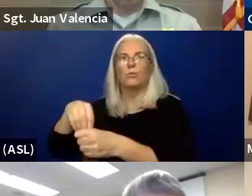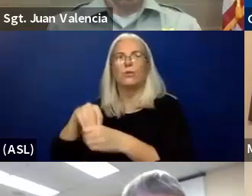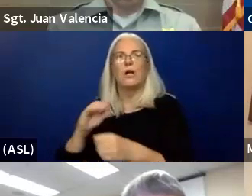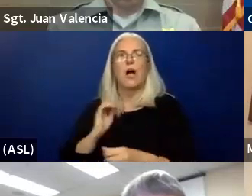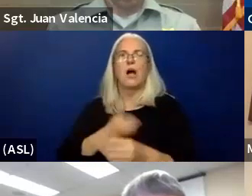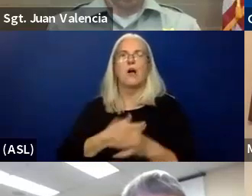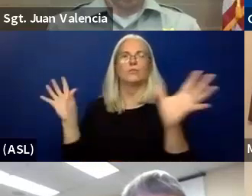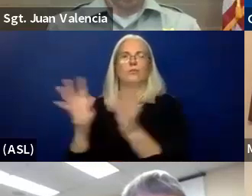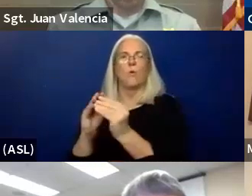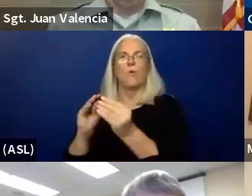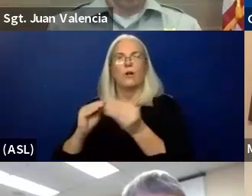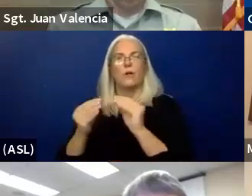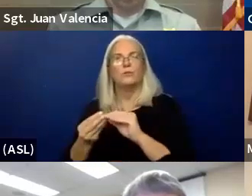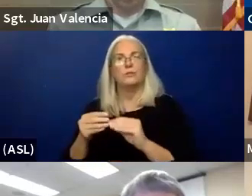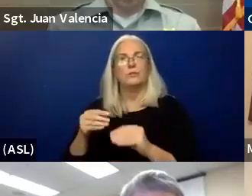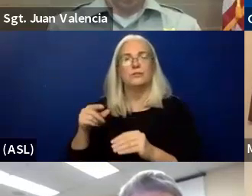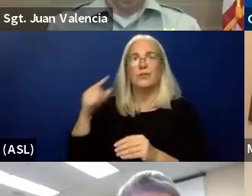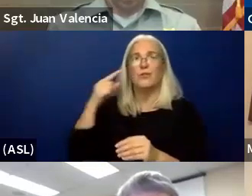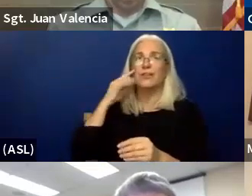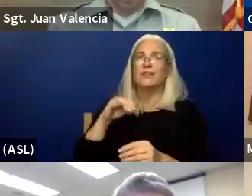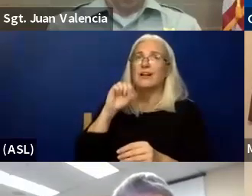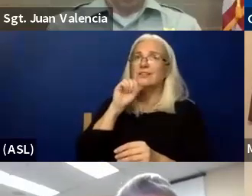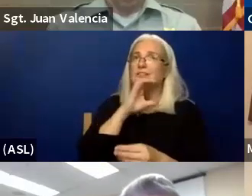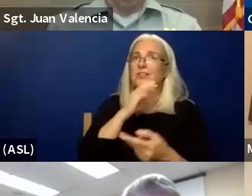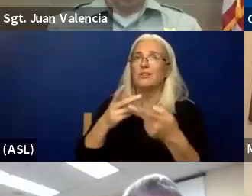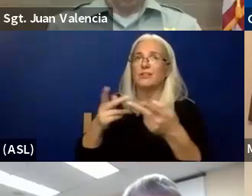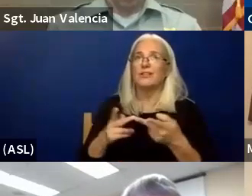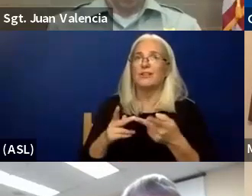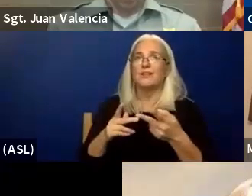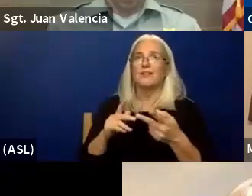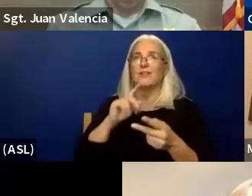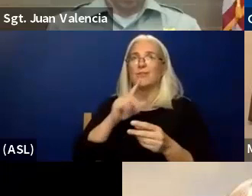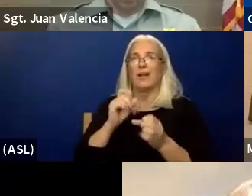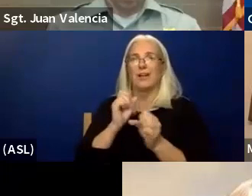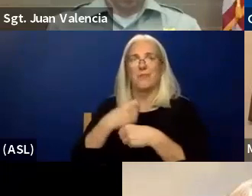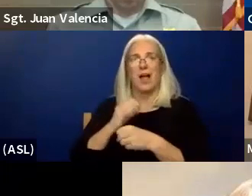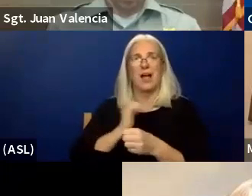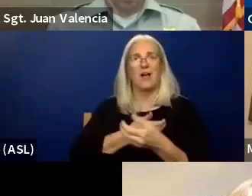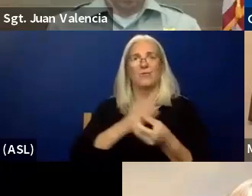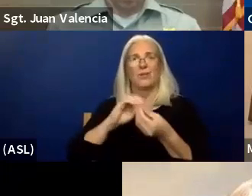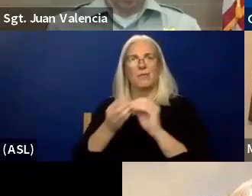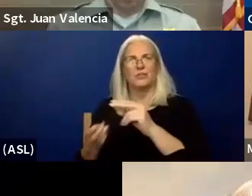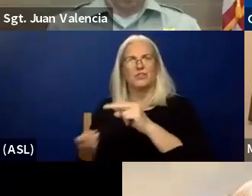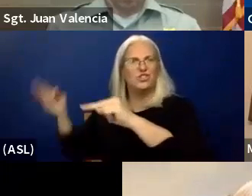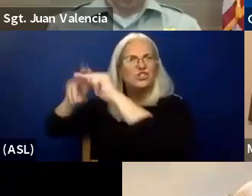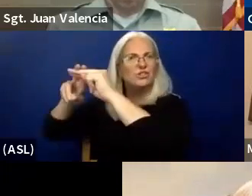those numbers, and I think they don't reflect more or less what's happening overall in the community.